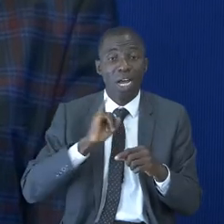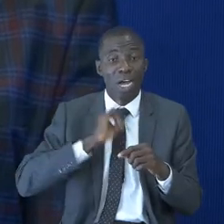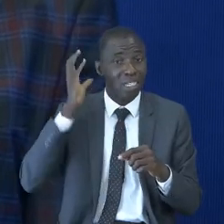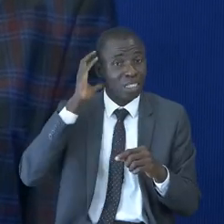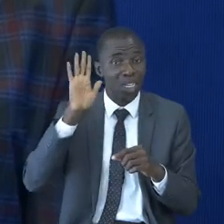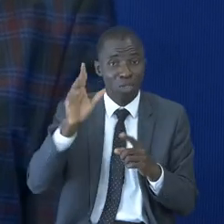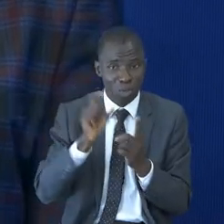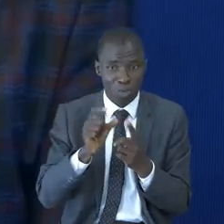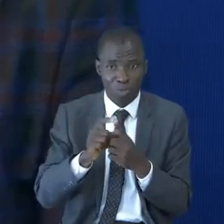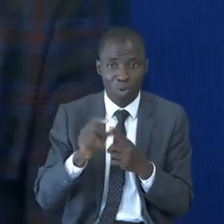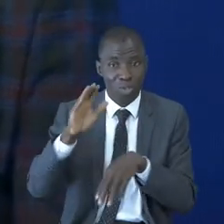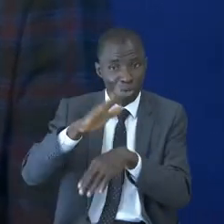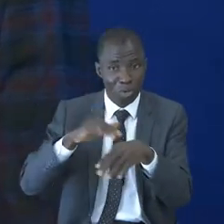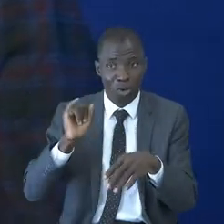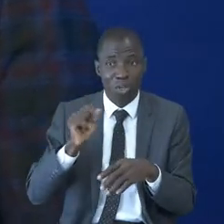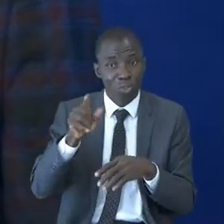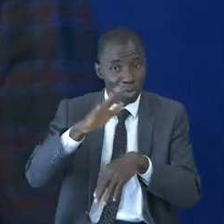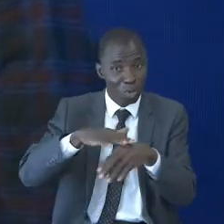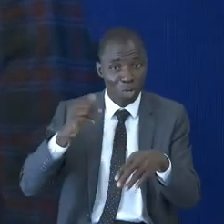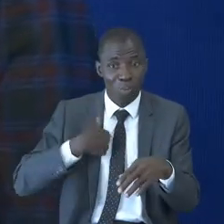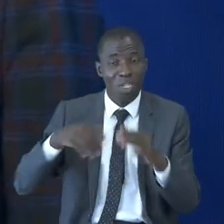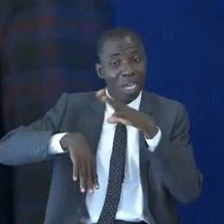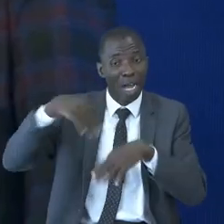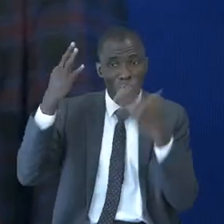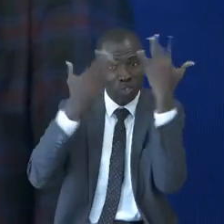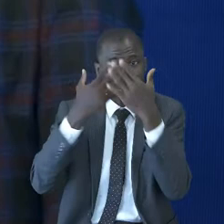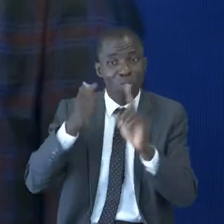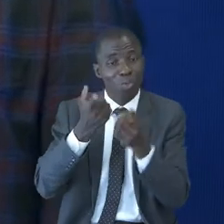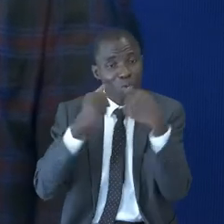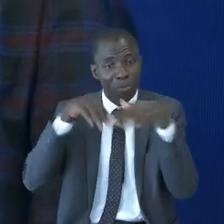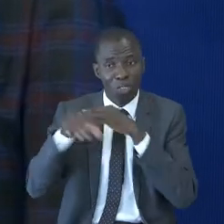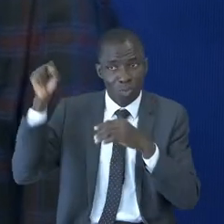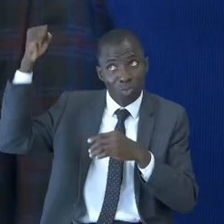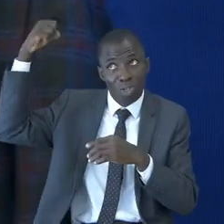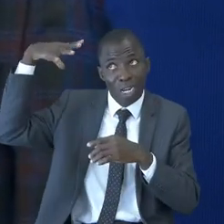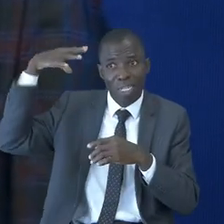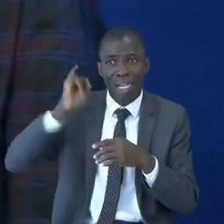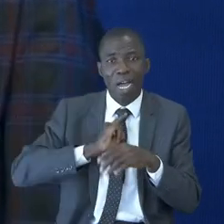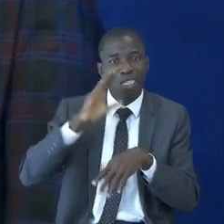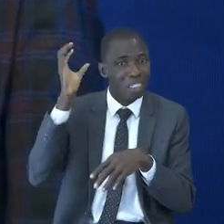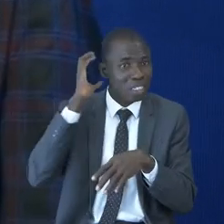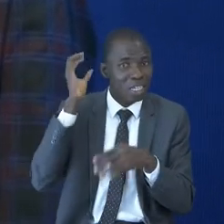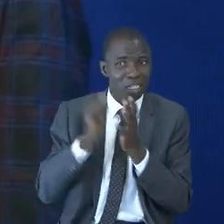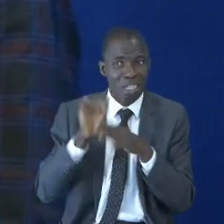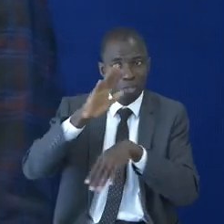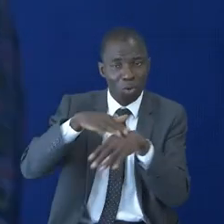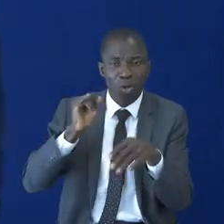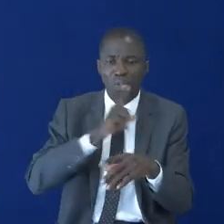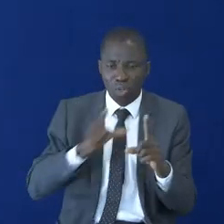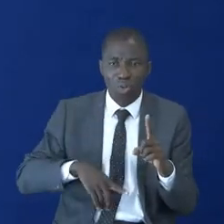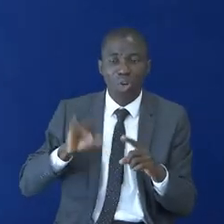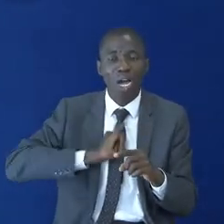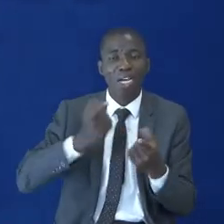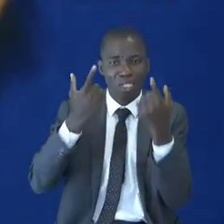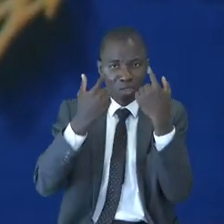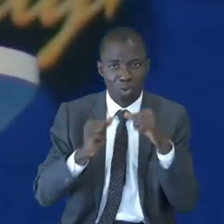call. And you call me out of darkness to come to the light. I hear the call. Lord, I come. Raise up